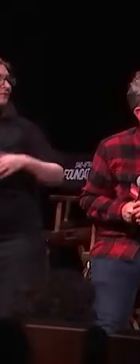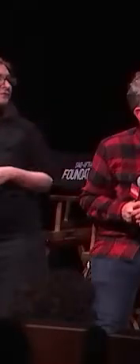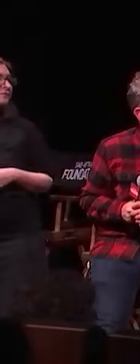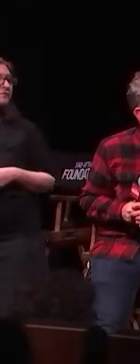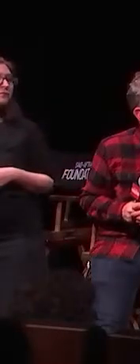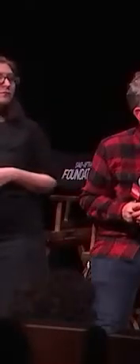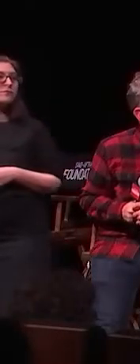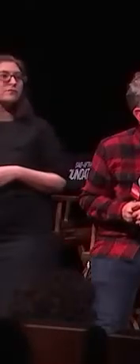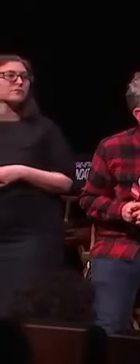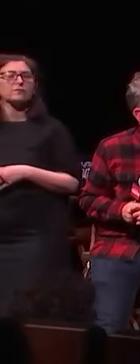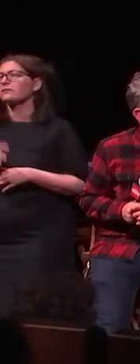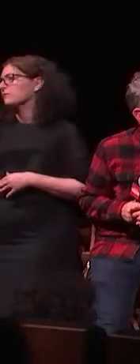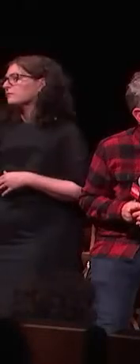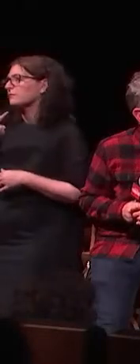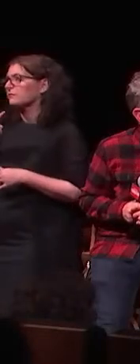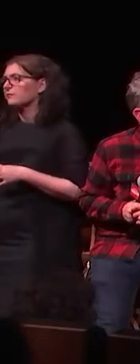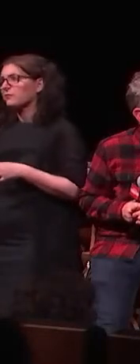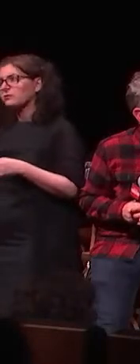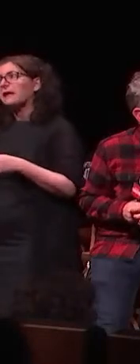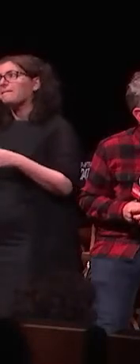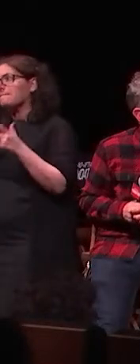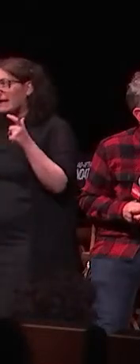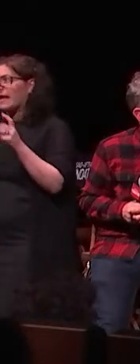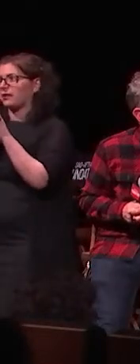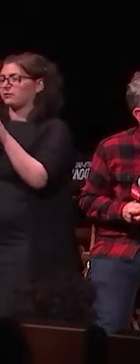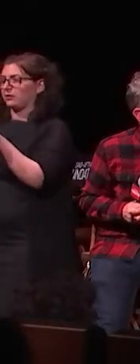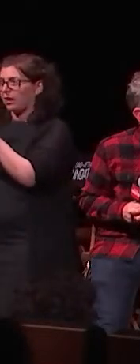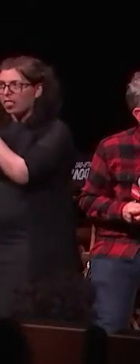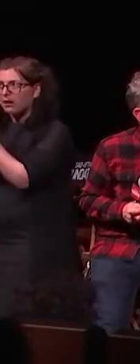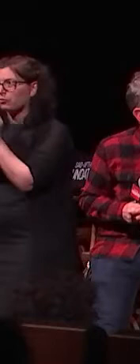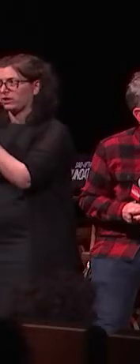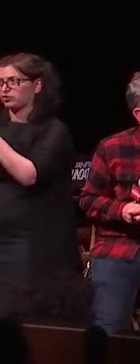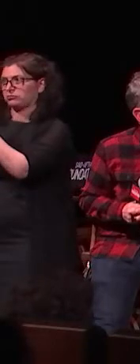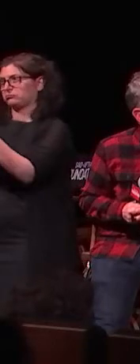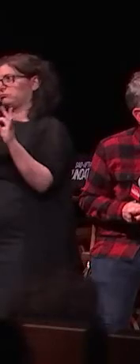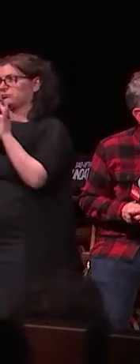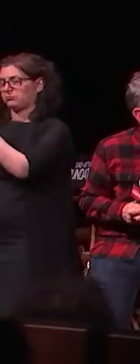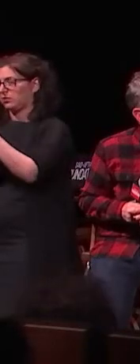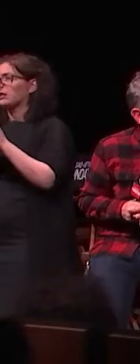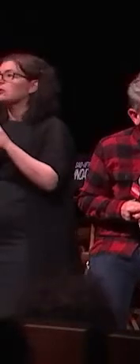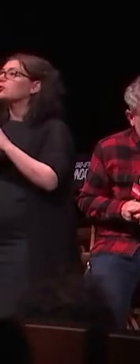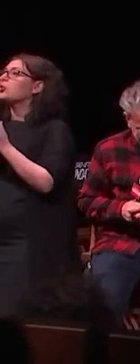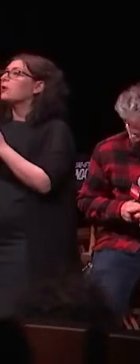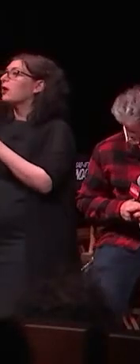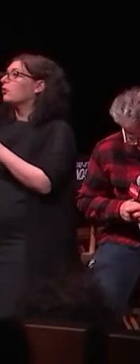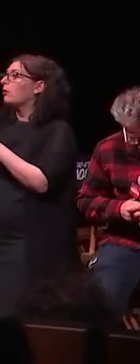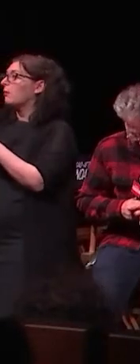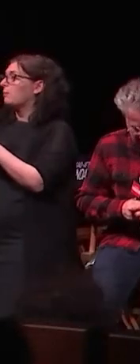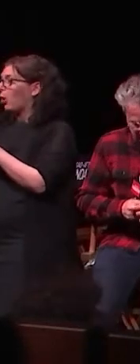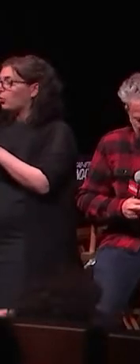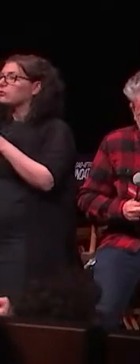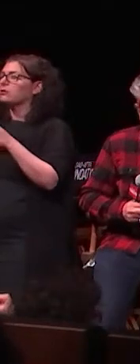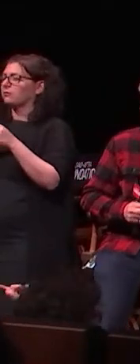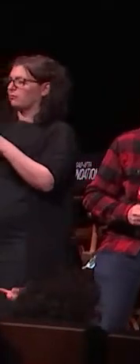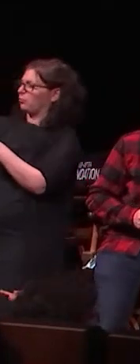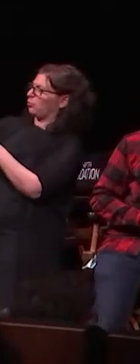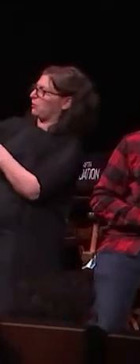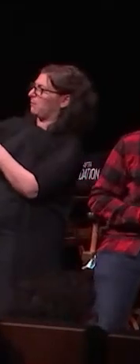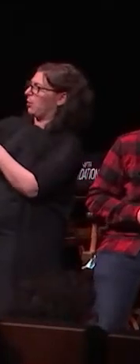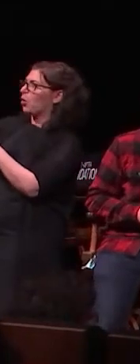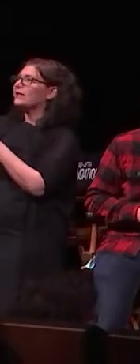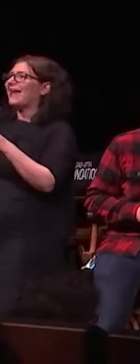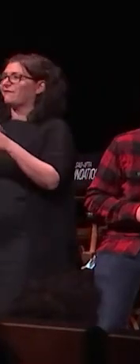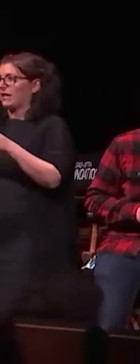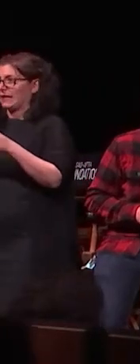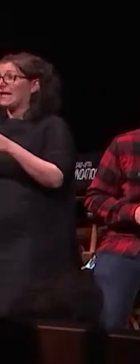Well, I mean, this was definitely a major collaboration. So it started with Ramon having this idea, and actually he had a script,